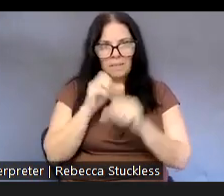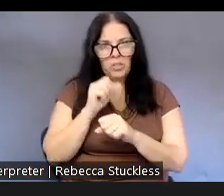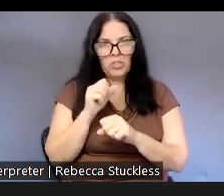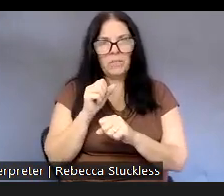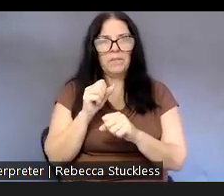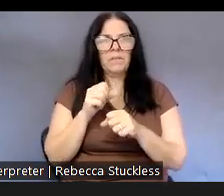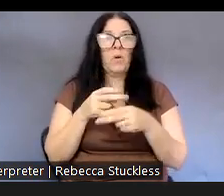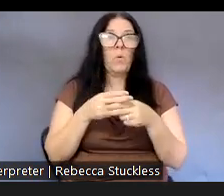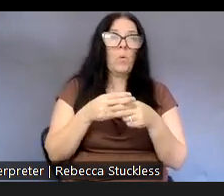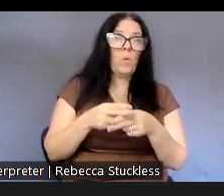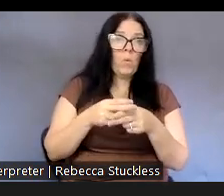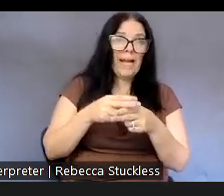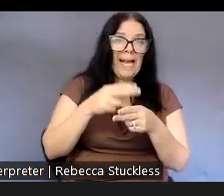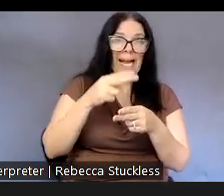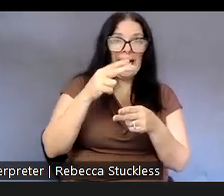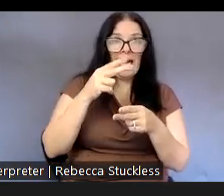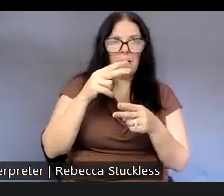and considering